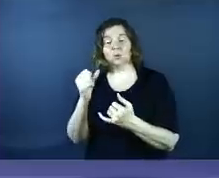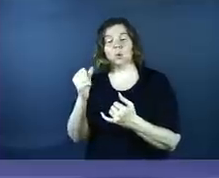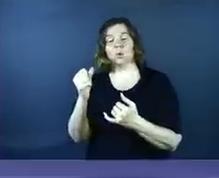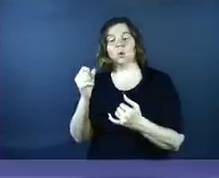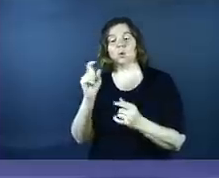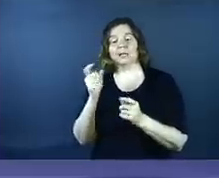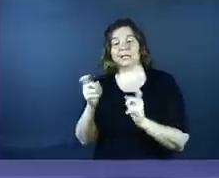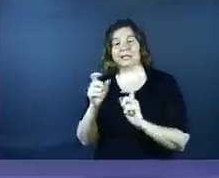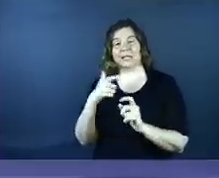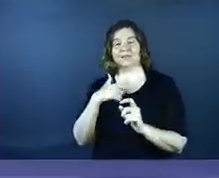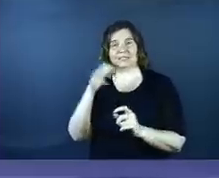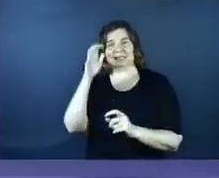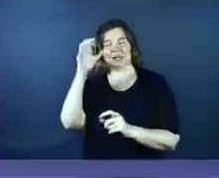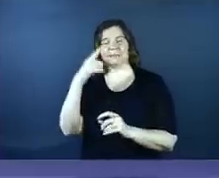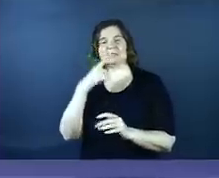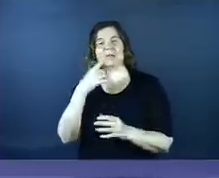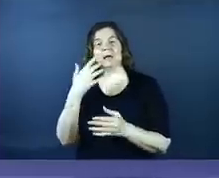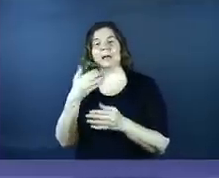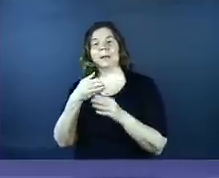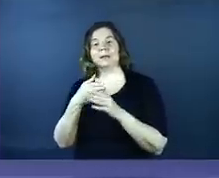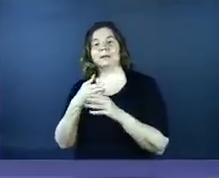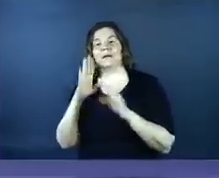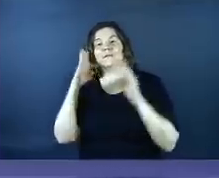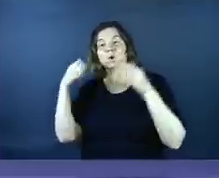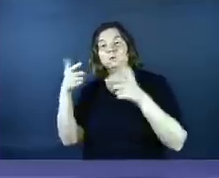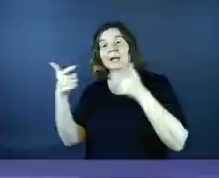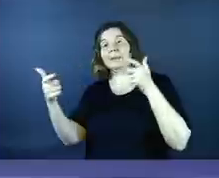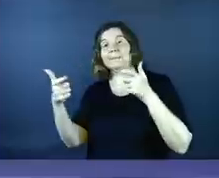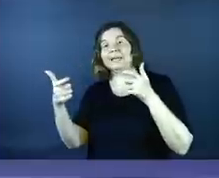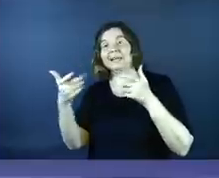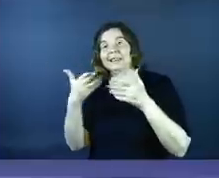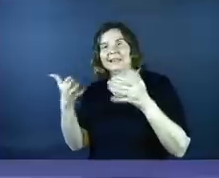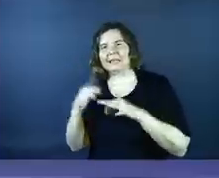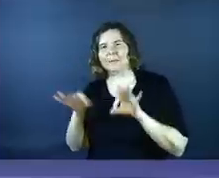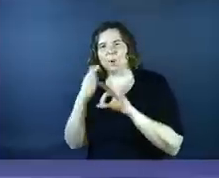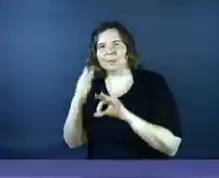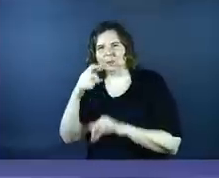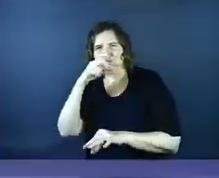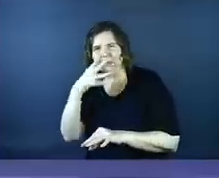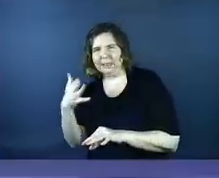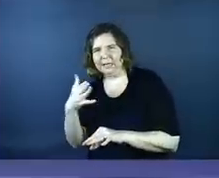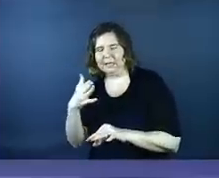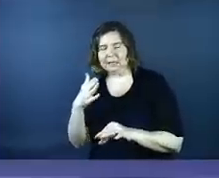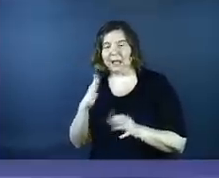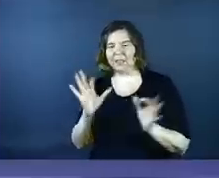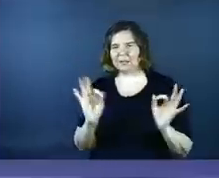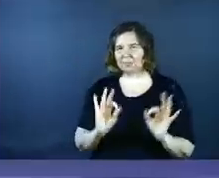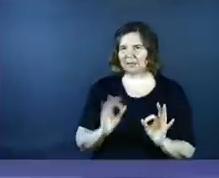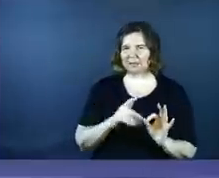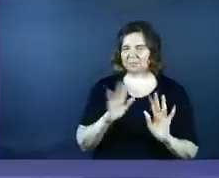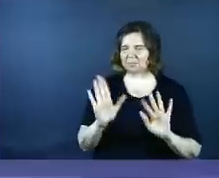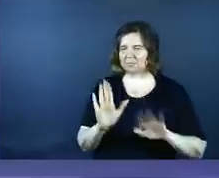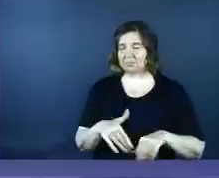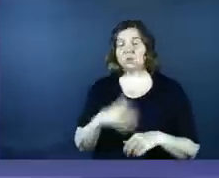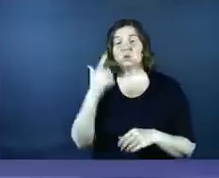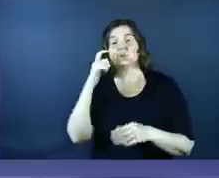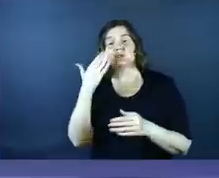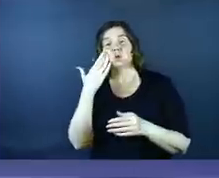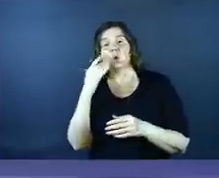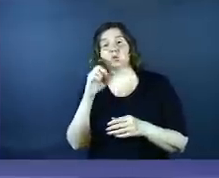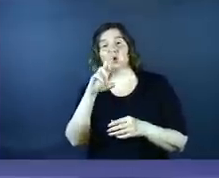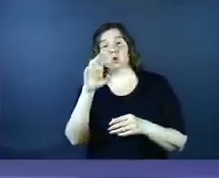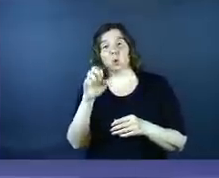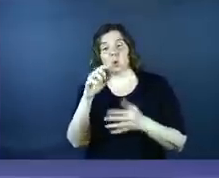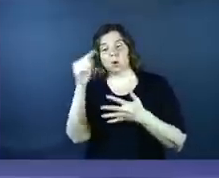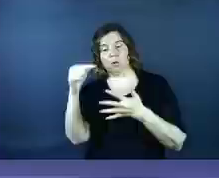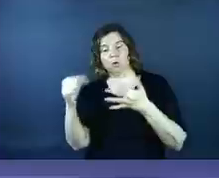he gave us this concept. He's like, major on the majors and minor on the minors. Like, you need to know what the core doctrines are of Christianity so